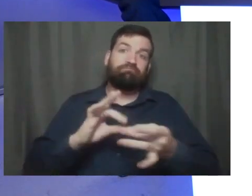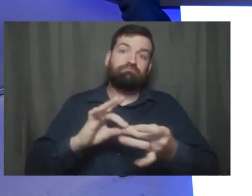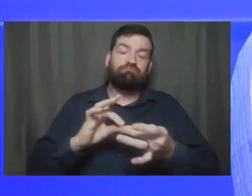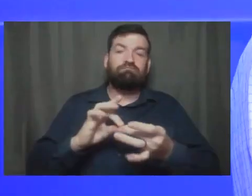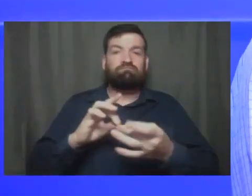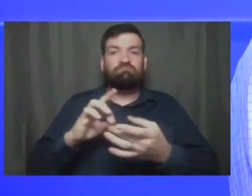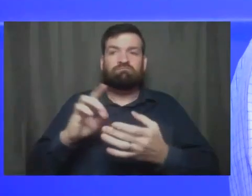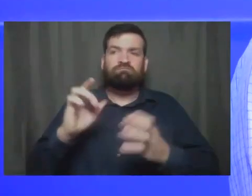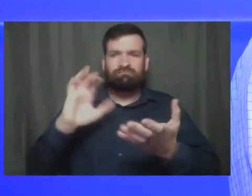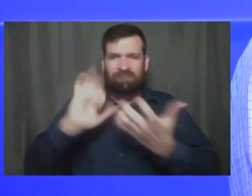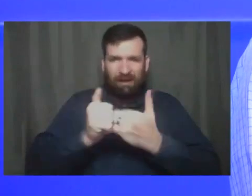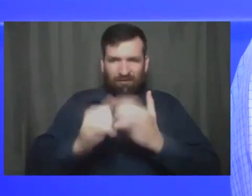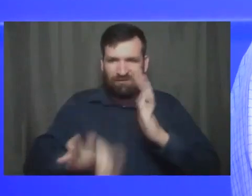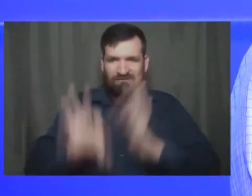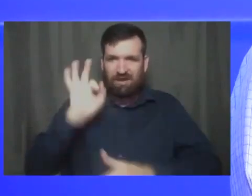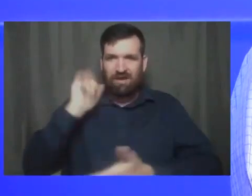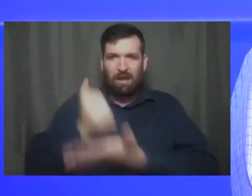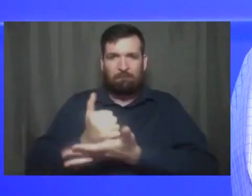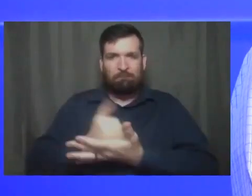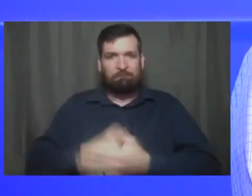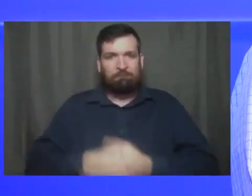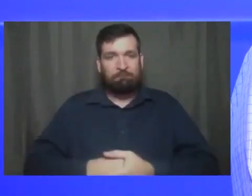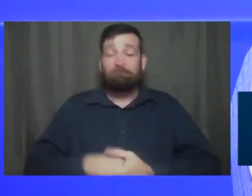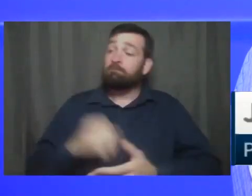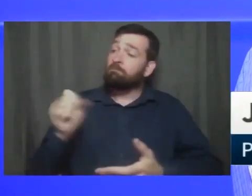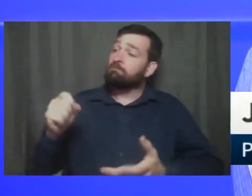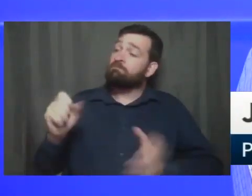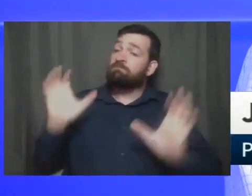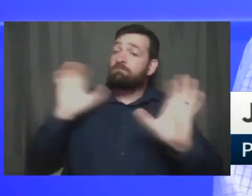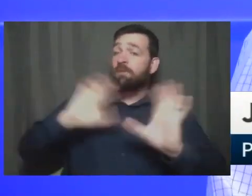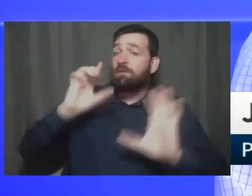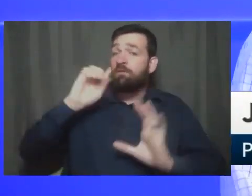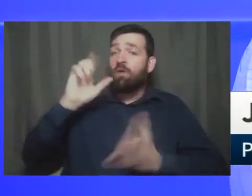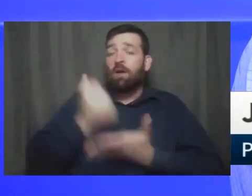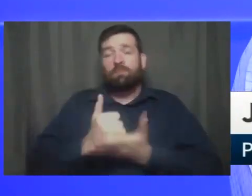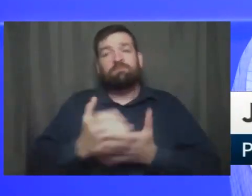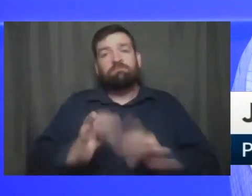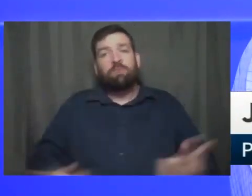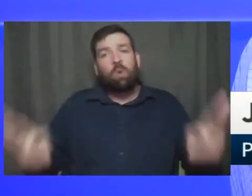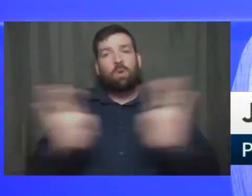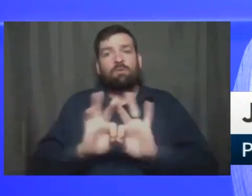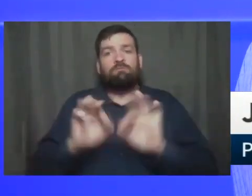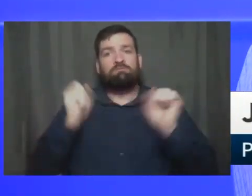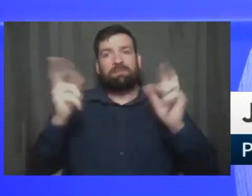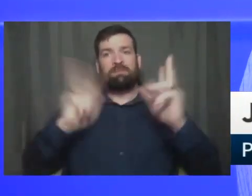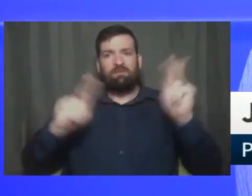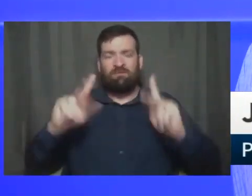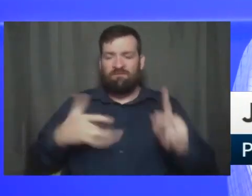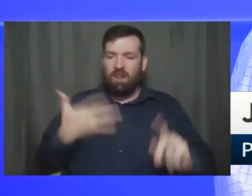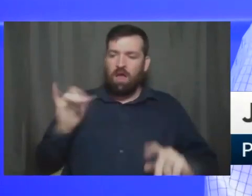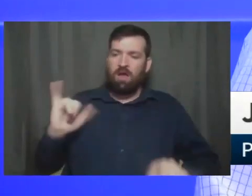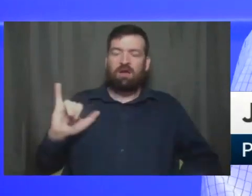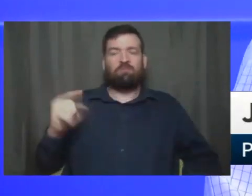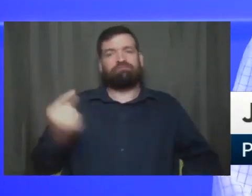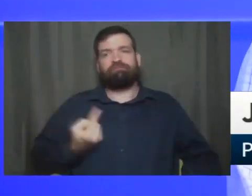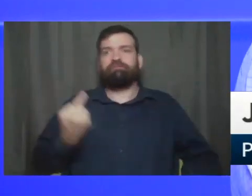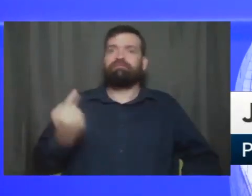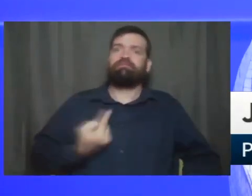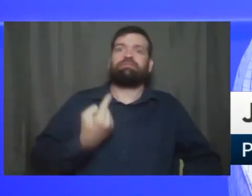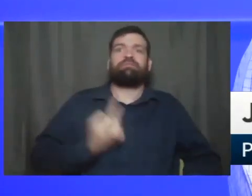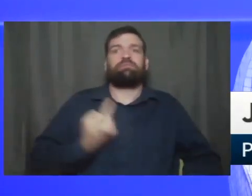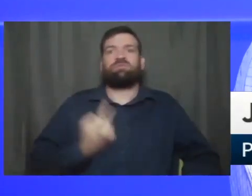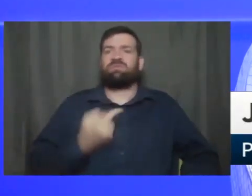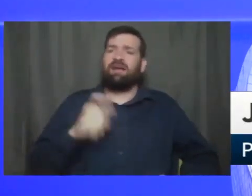Sure. Yeah, I think seeking help is primary because a lot of people feel like we have to do this on our own. We have to be strong, pull up ourselves